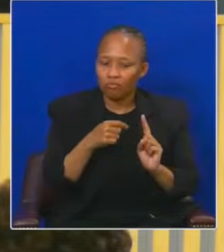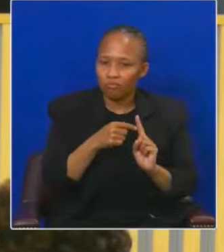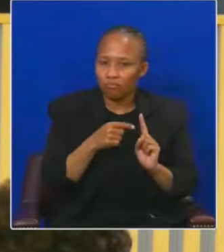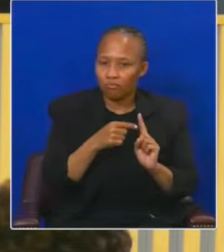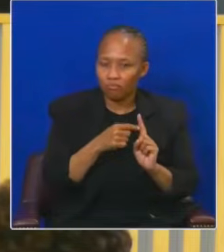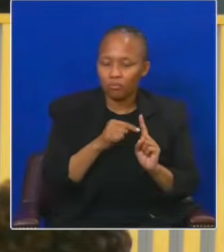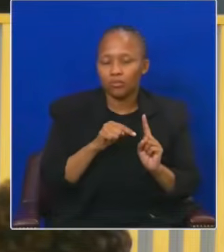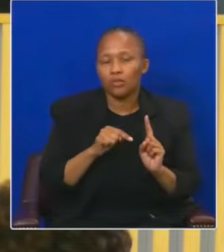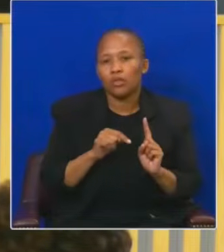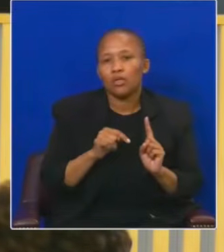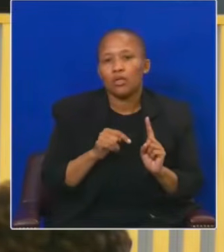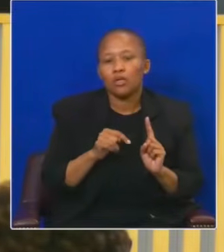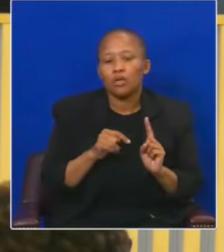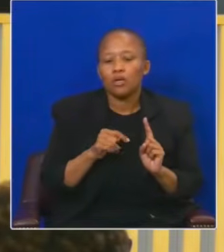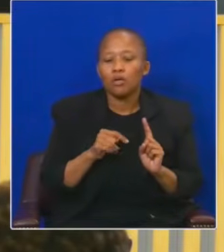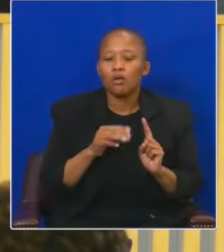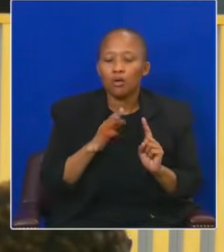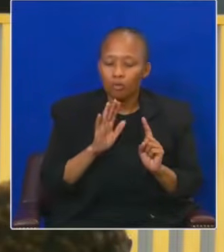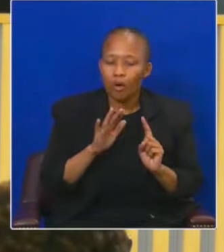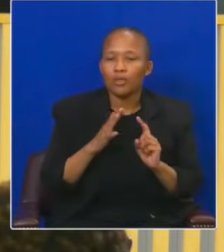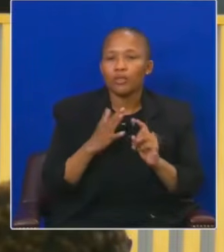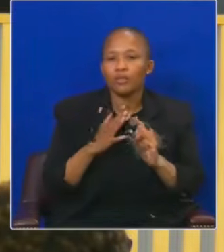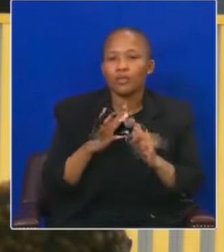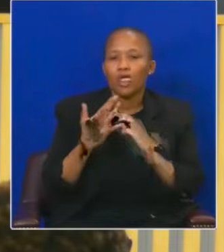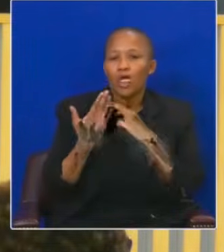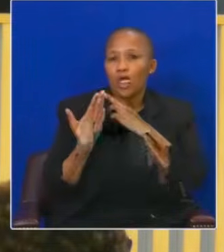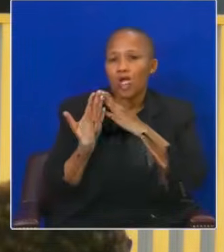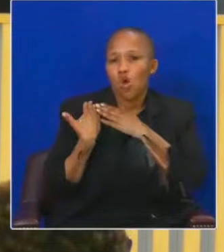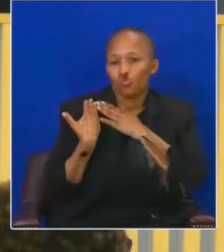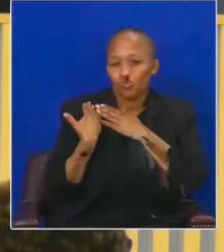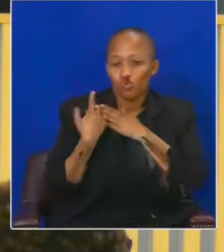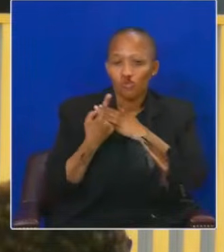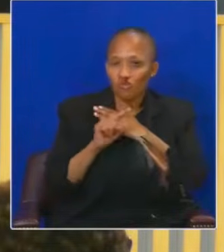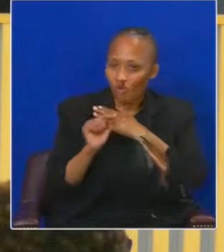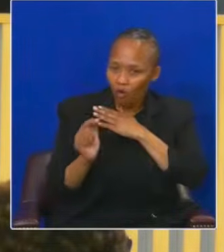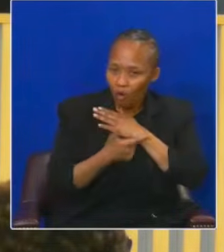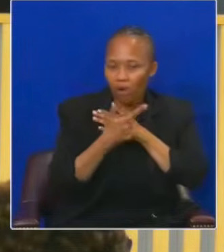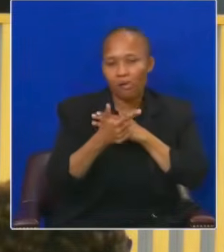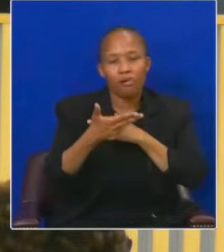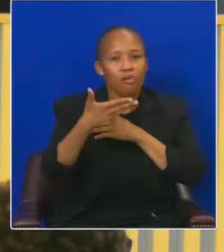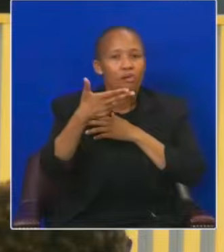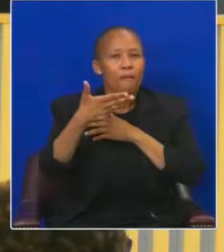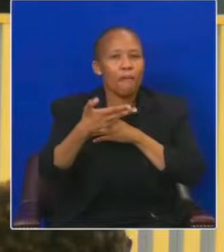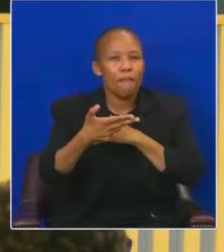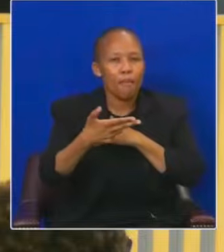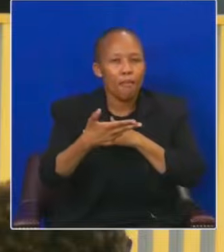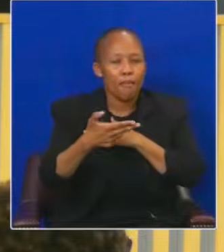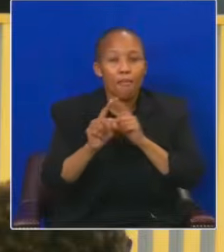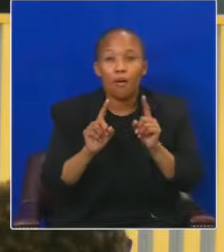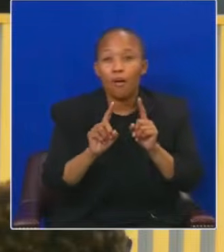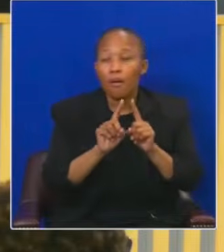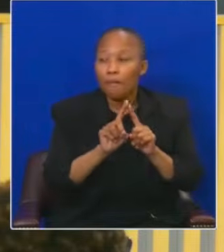the firearms that were as per the list of the